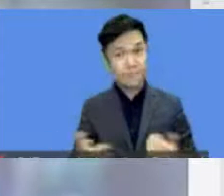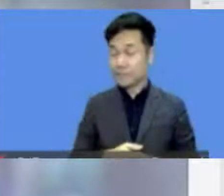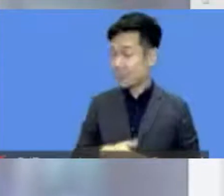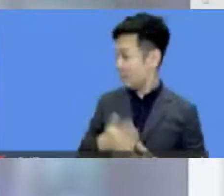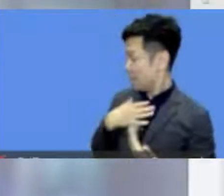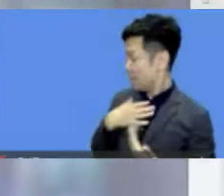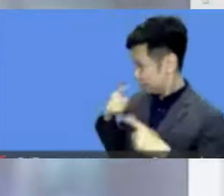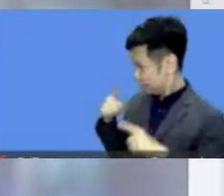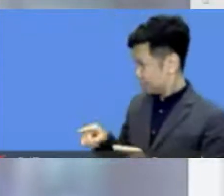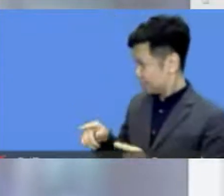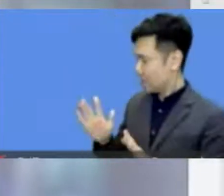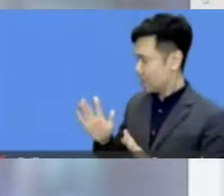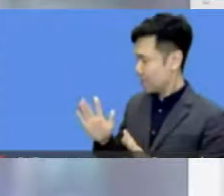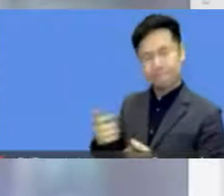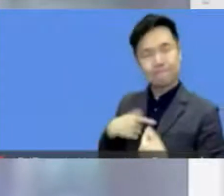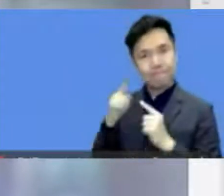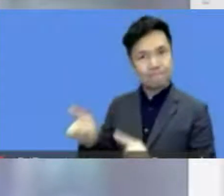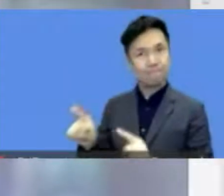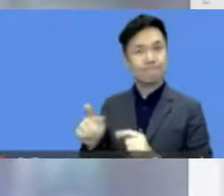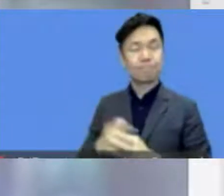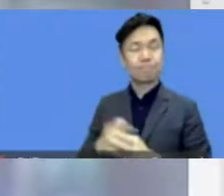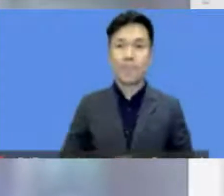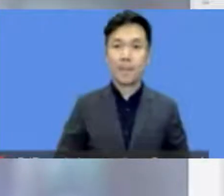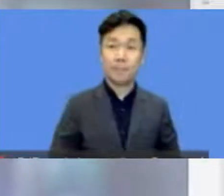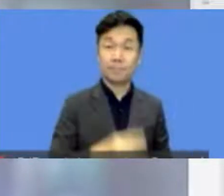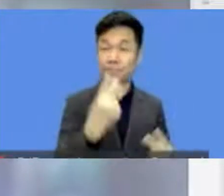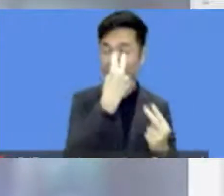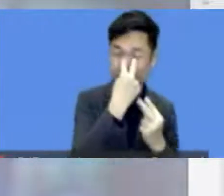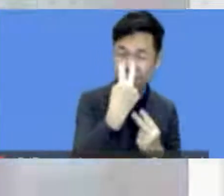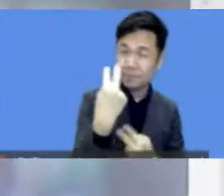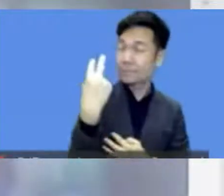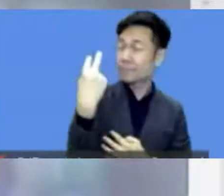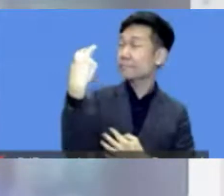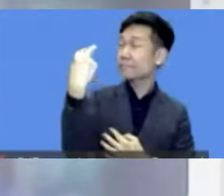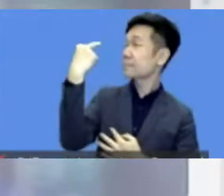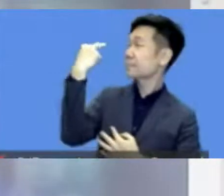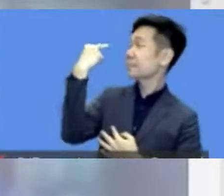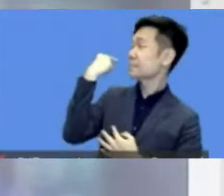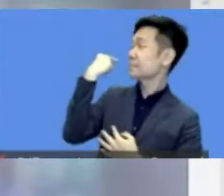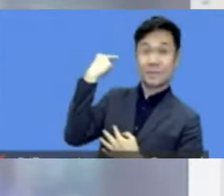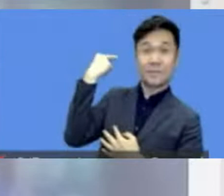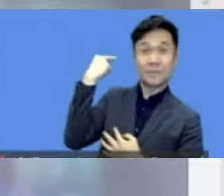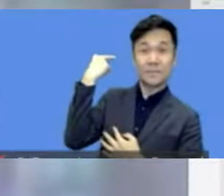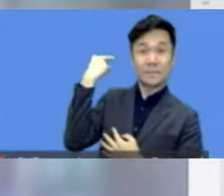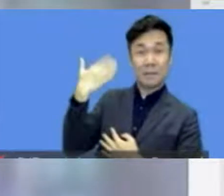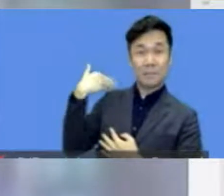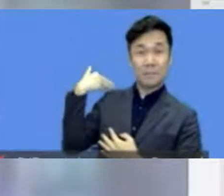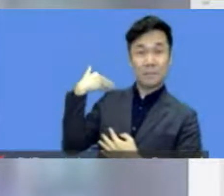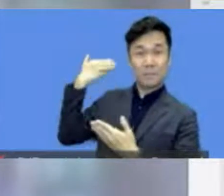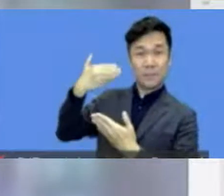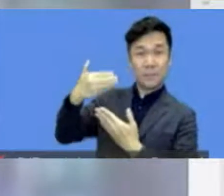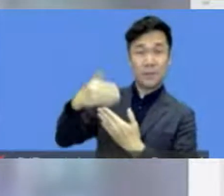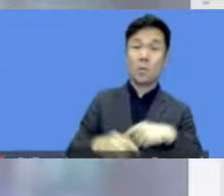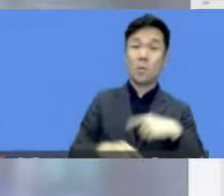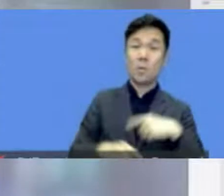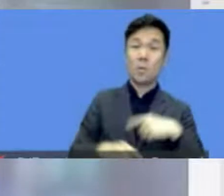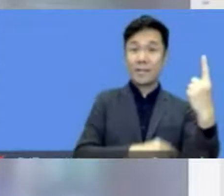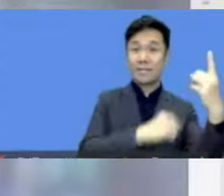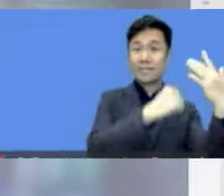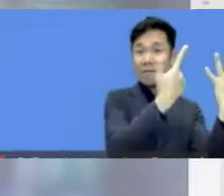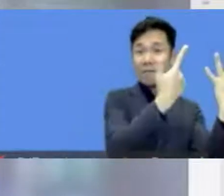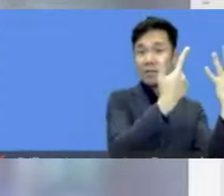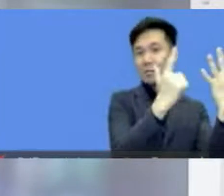Well, you know, we've seen the historical database. We've seen how times have changed from the 18th century up until